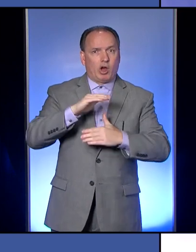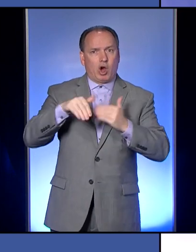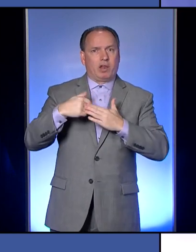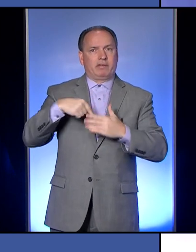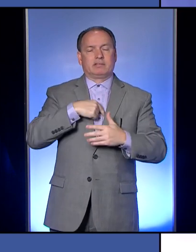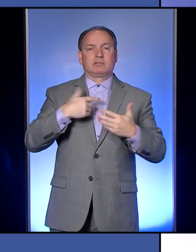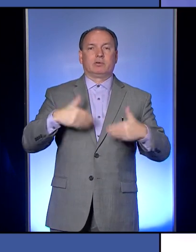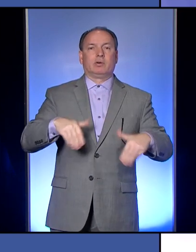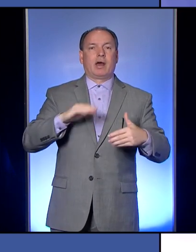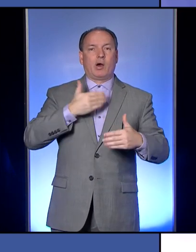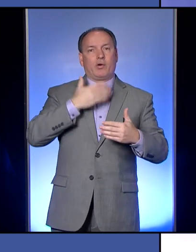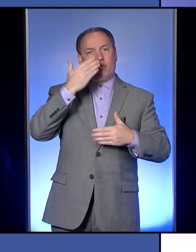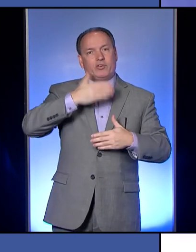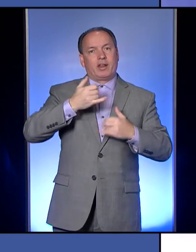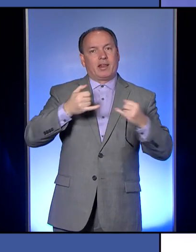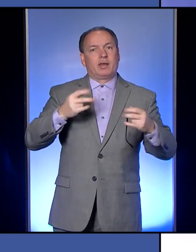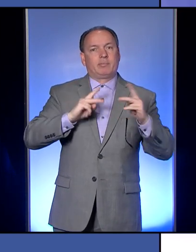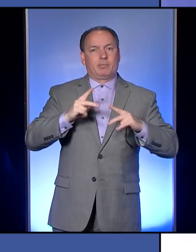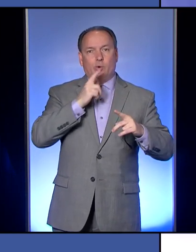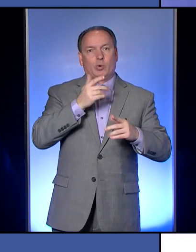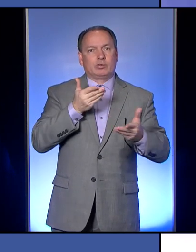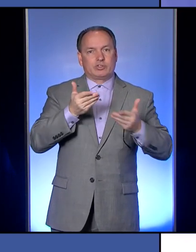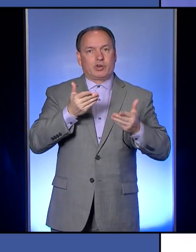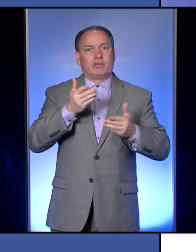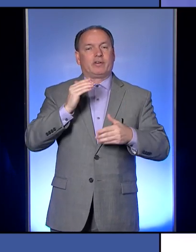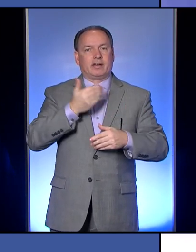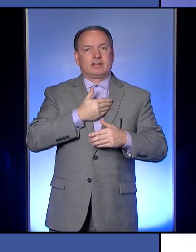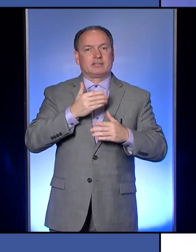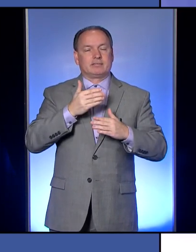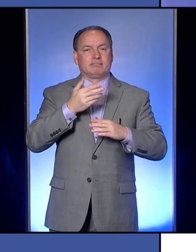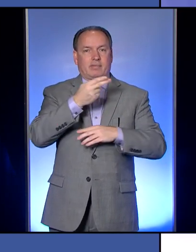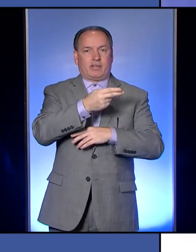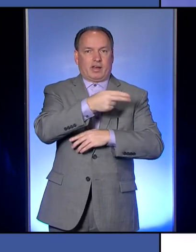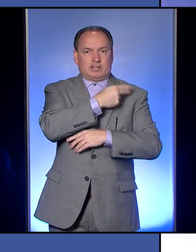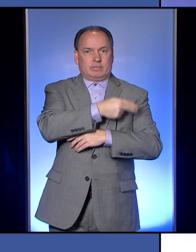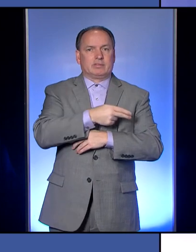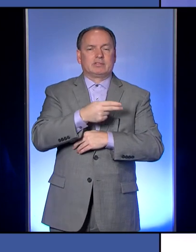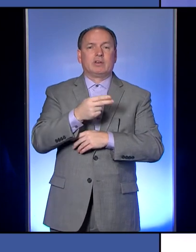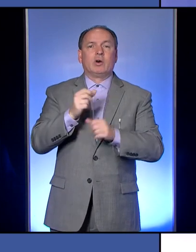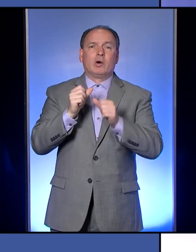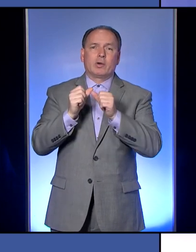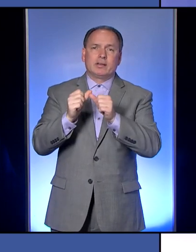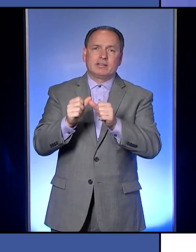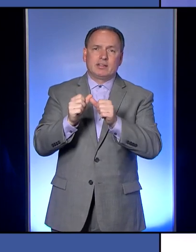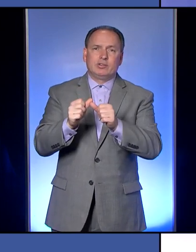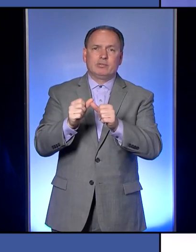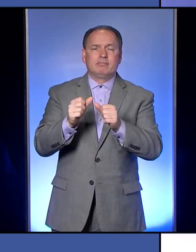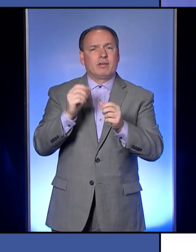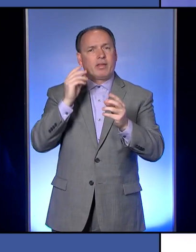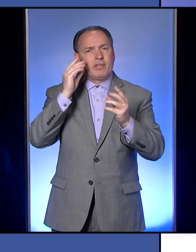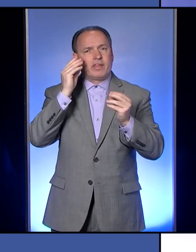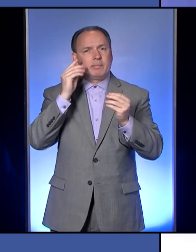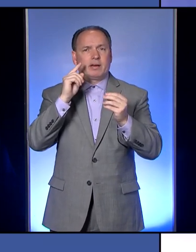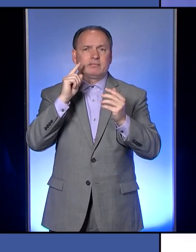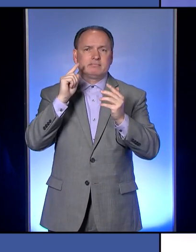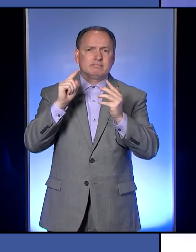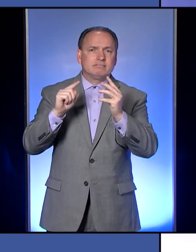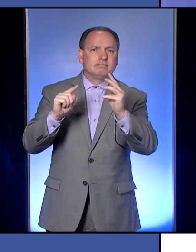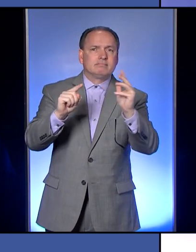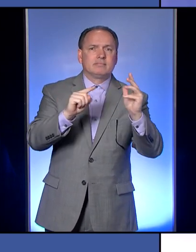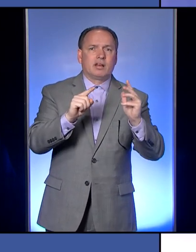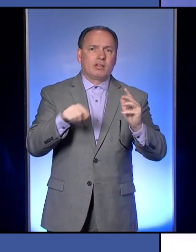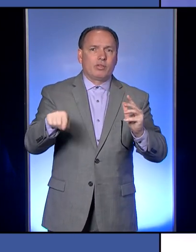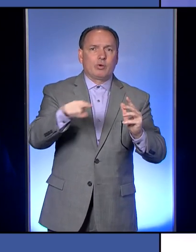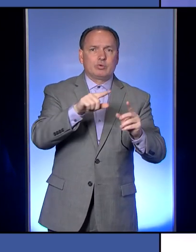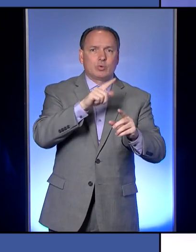our frontline people who serve us at our hospitals. And so continue to think about each one of those workers as you